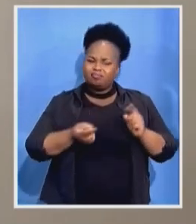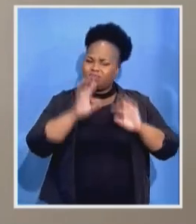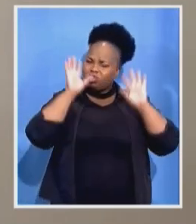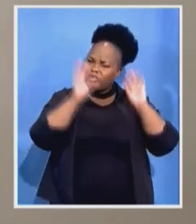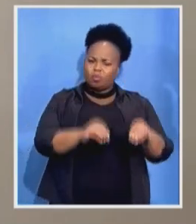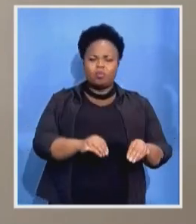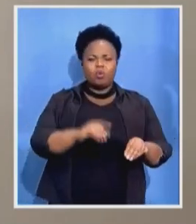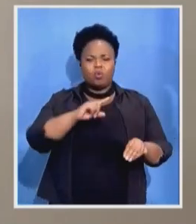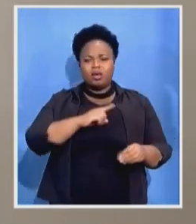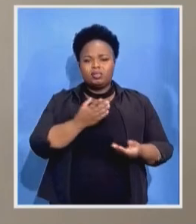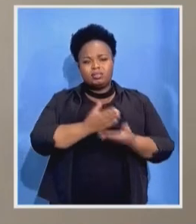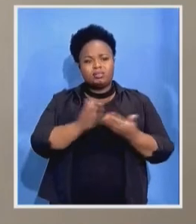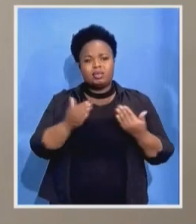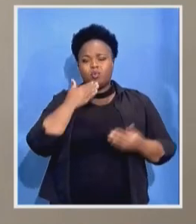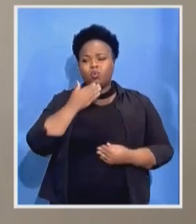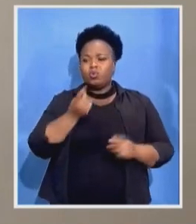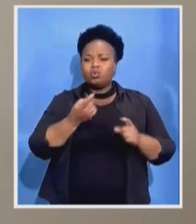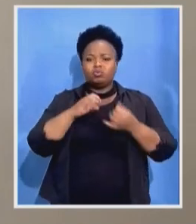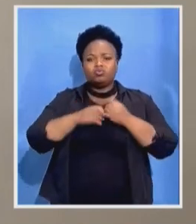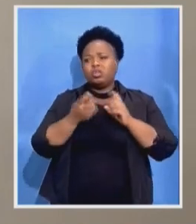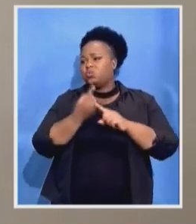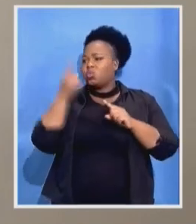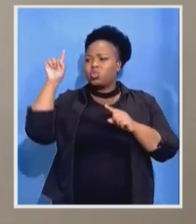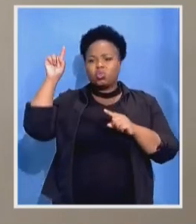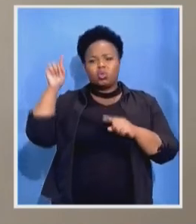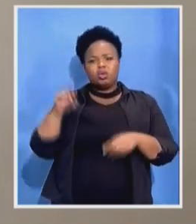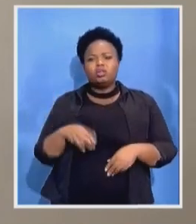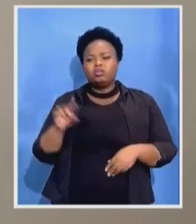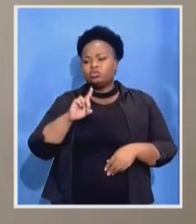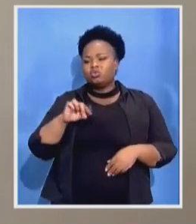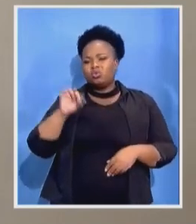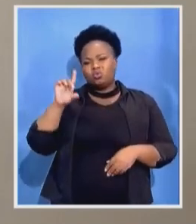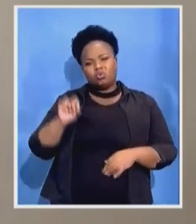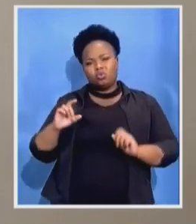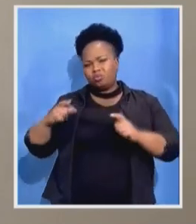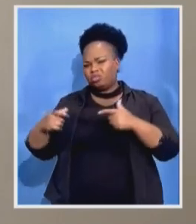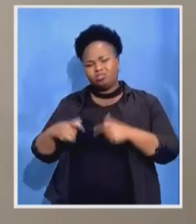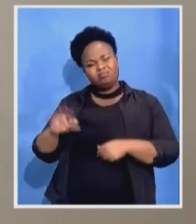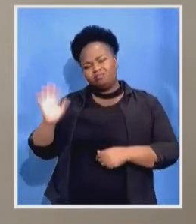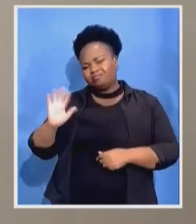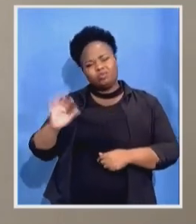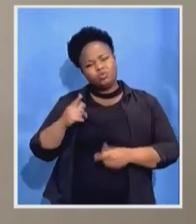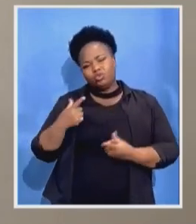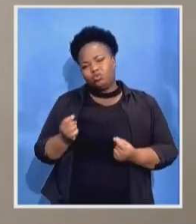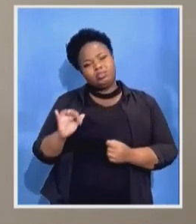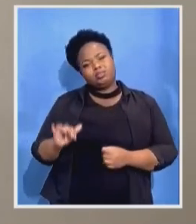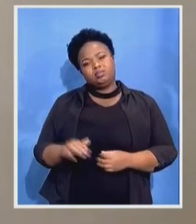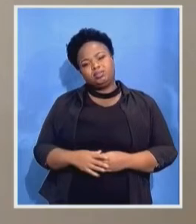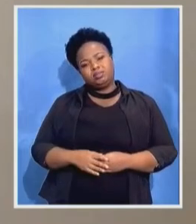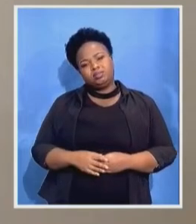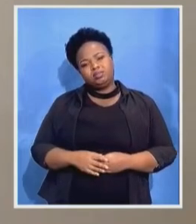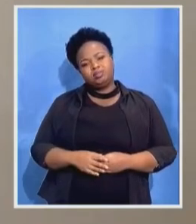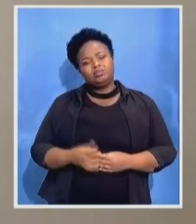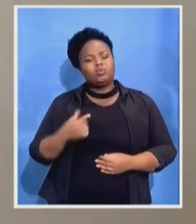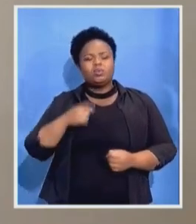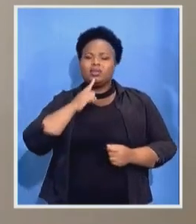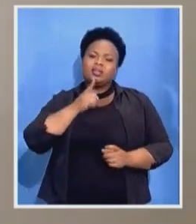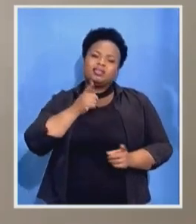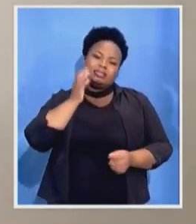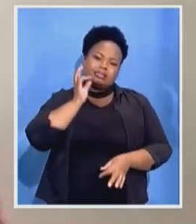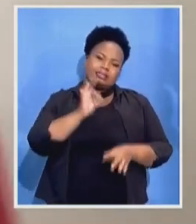Commission, that we must not do that. So the answer is simple. We urge